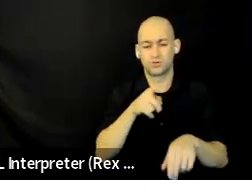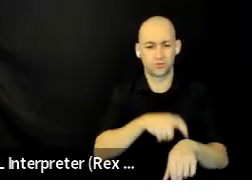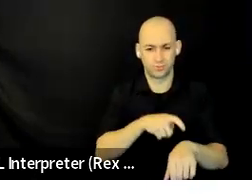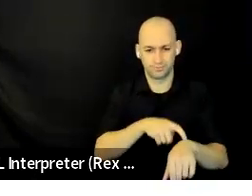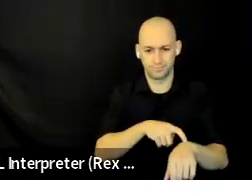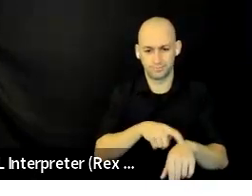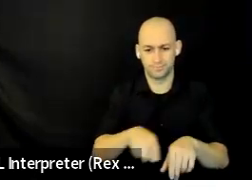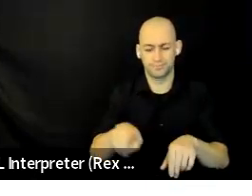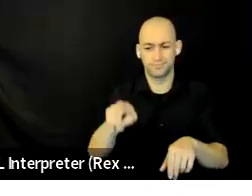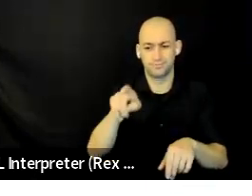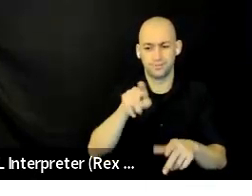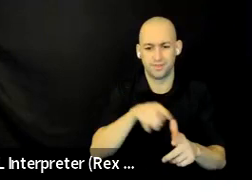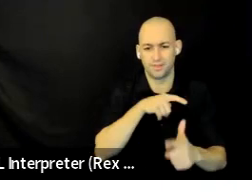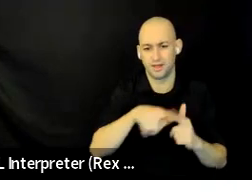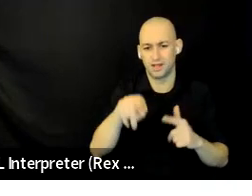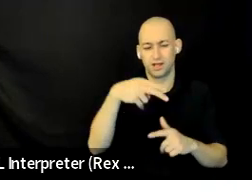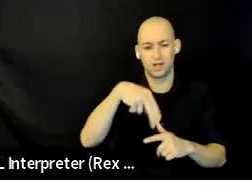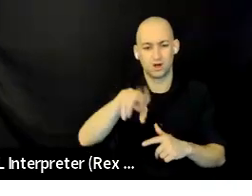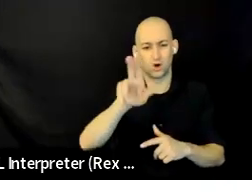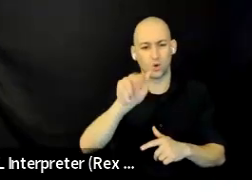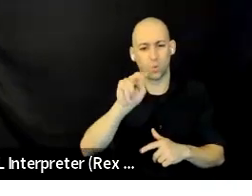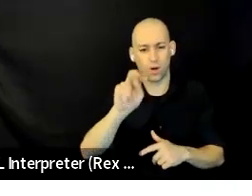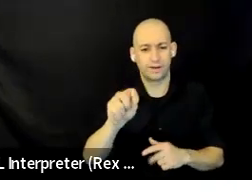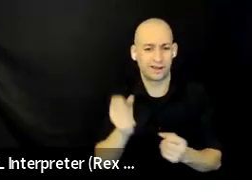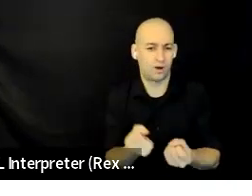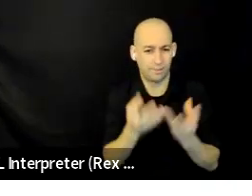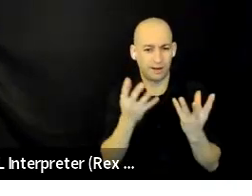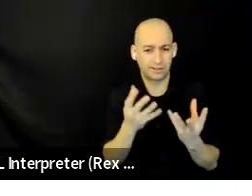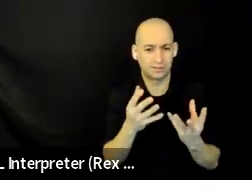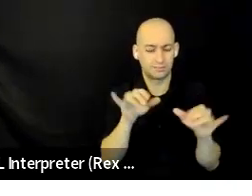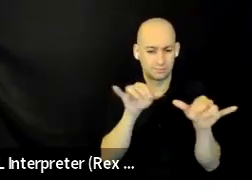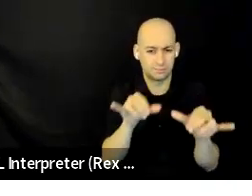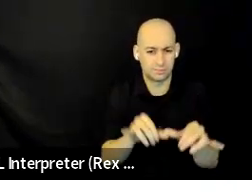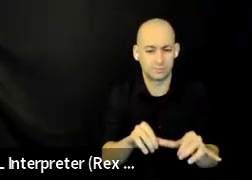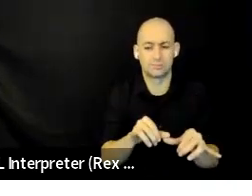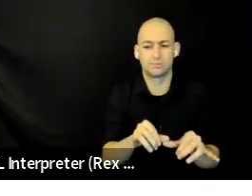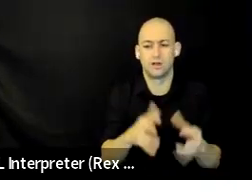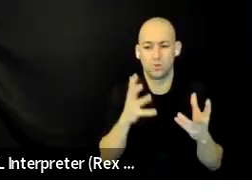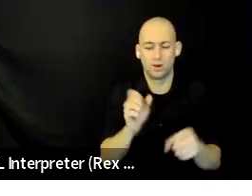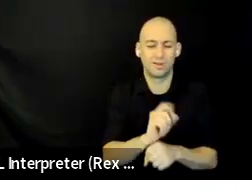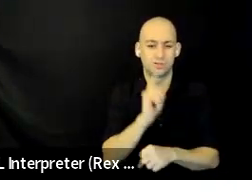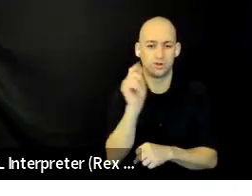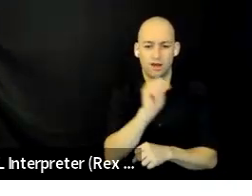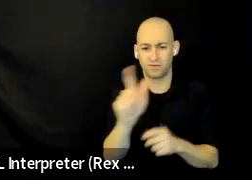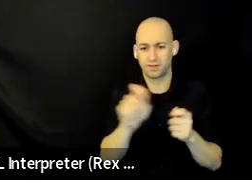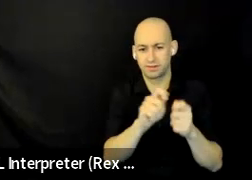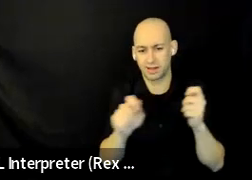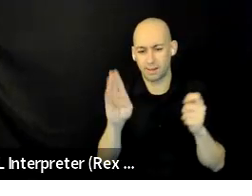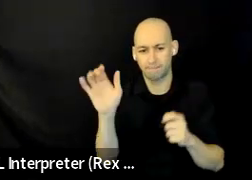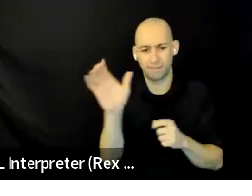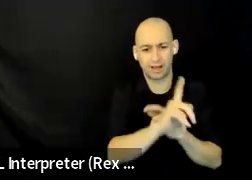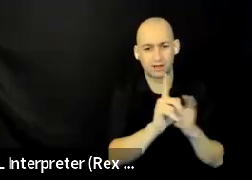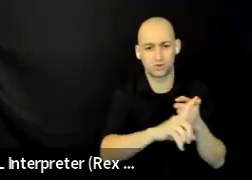into the quantitative metrics, how those crosswalk. And so we really want to make sure that everything is tying back to CAPDI. Next